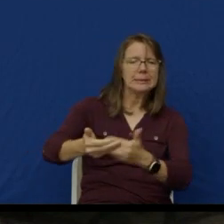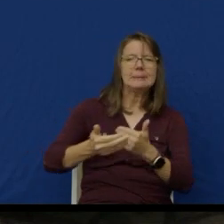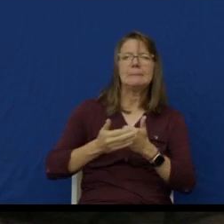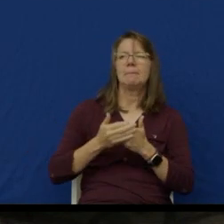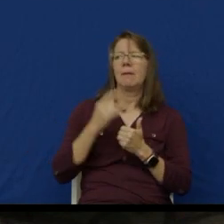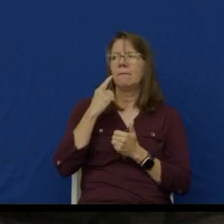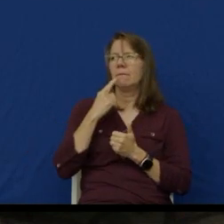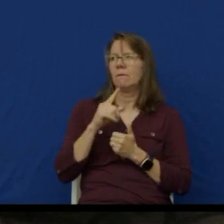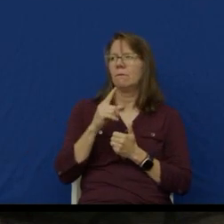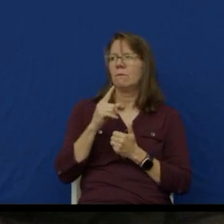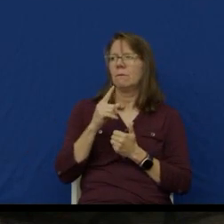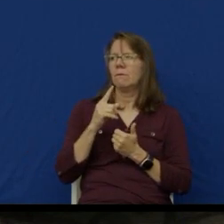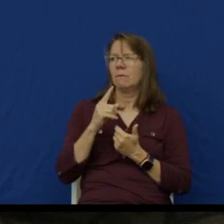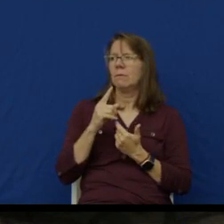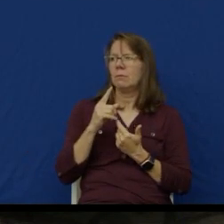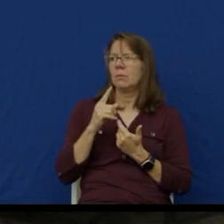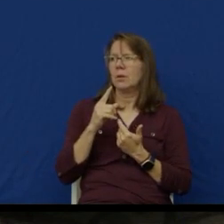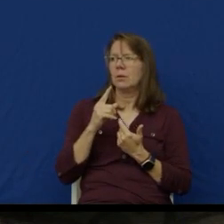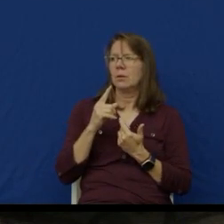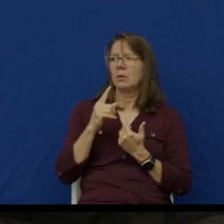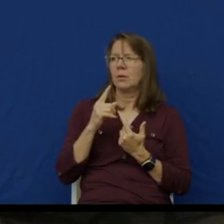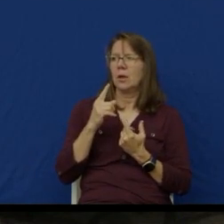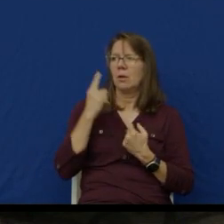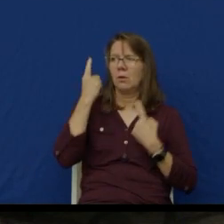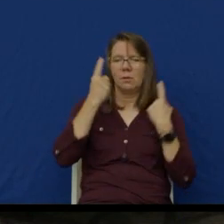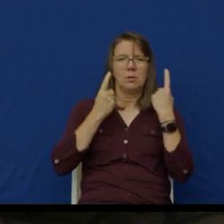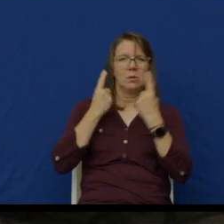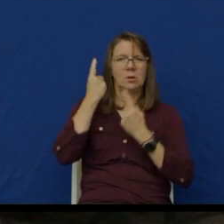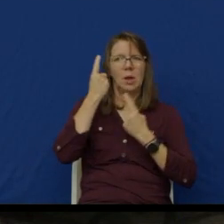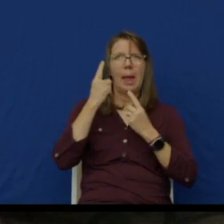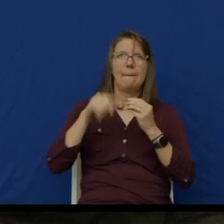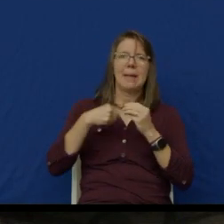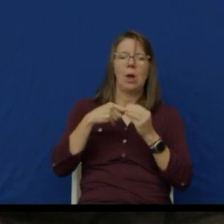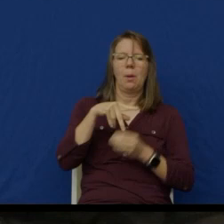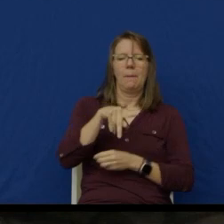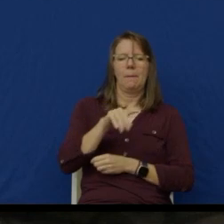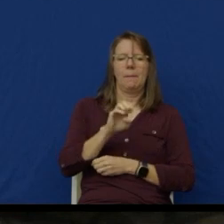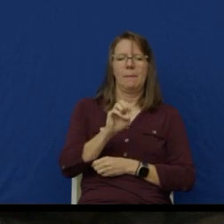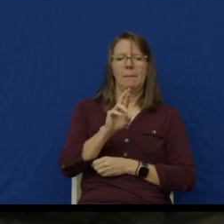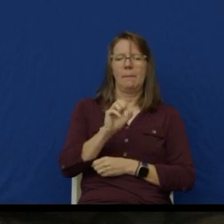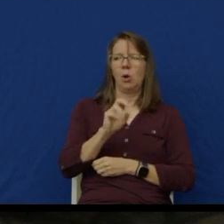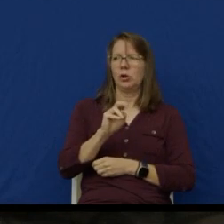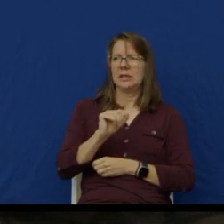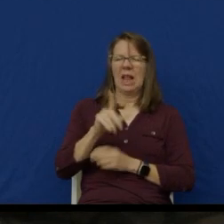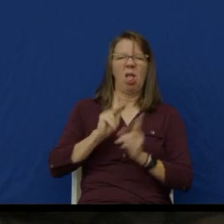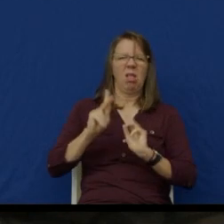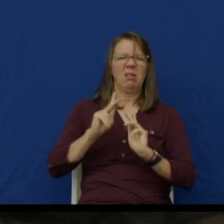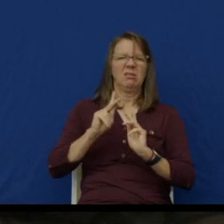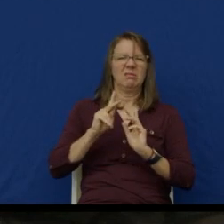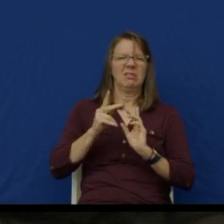for consideration of personnel matters. We make a motion to continue with those 3?